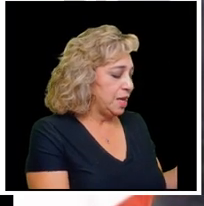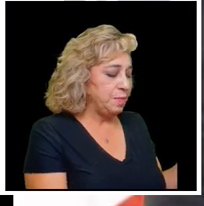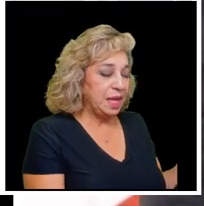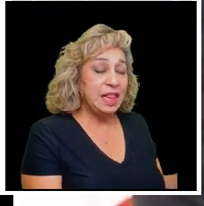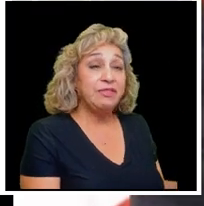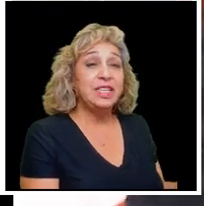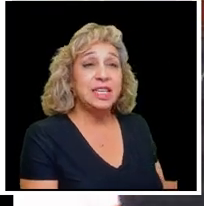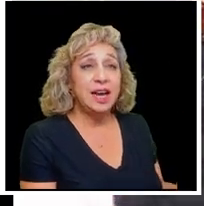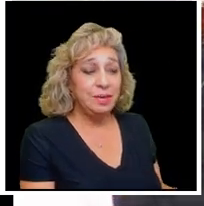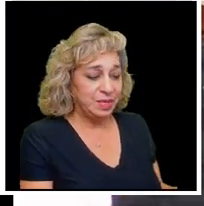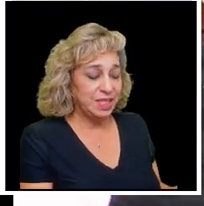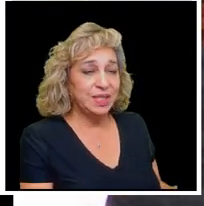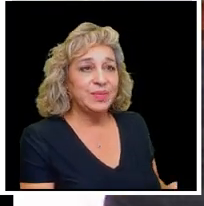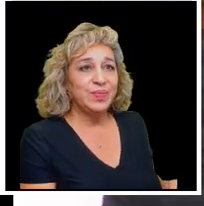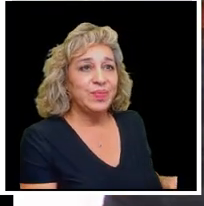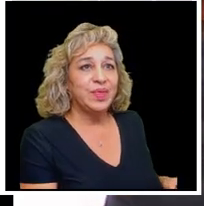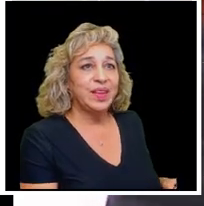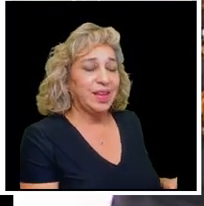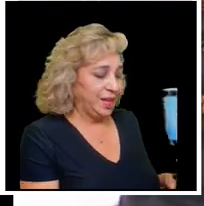eleven